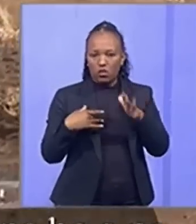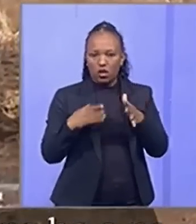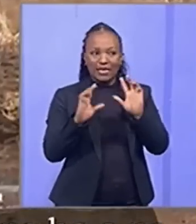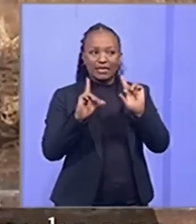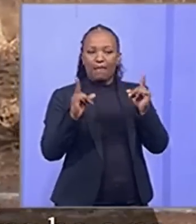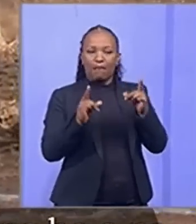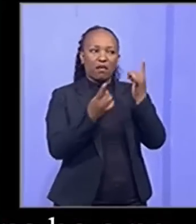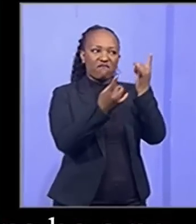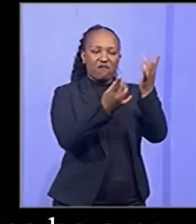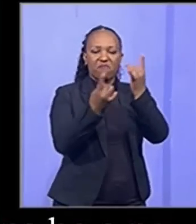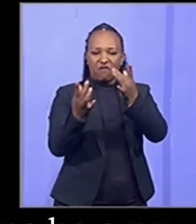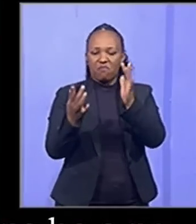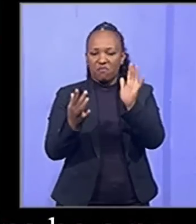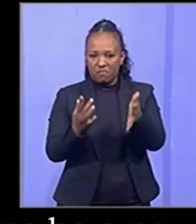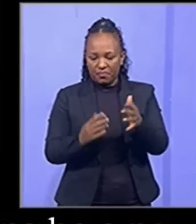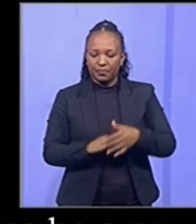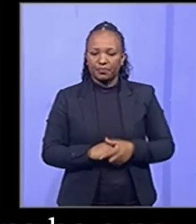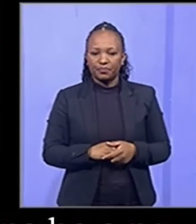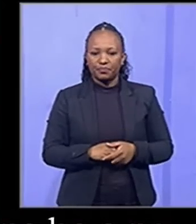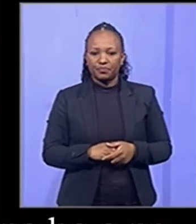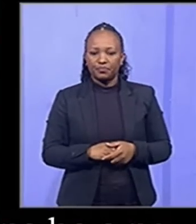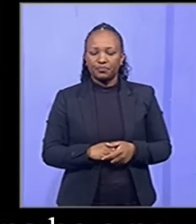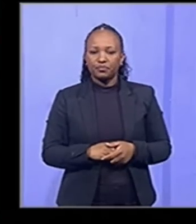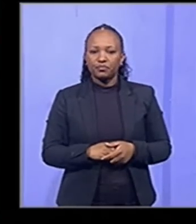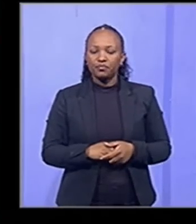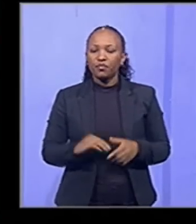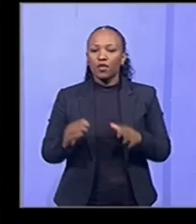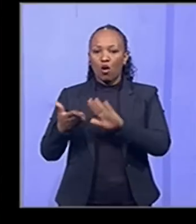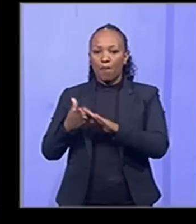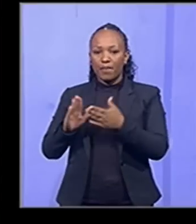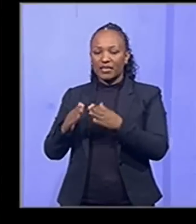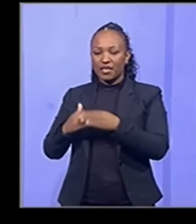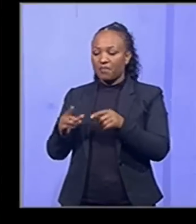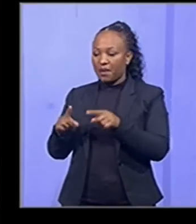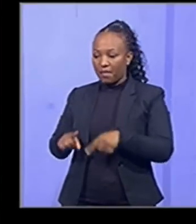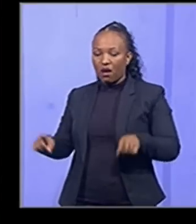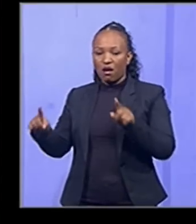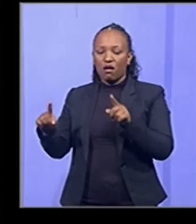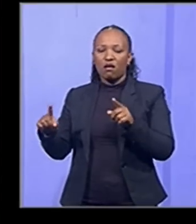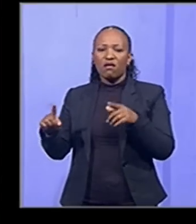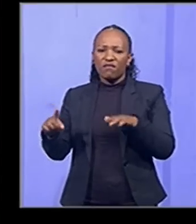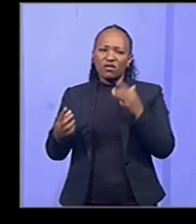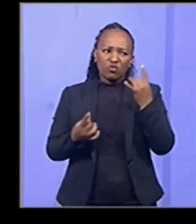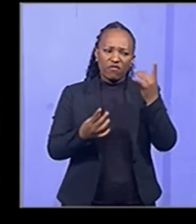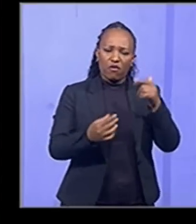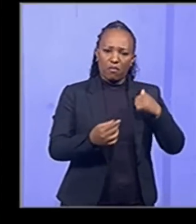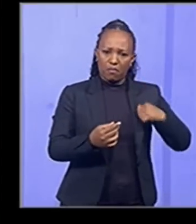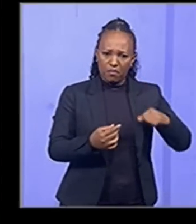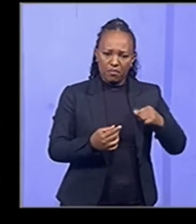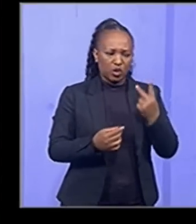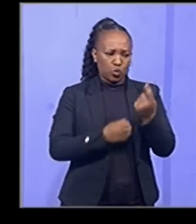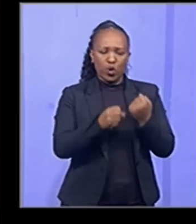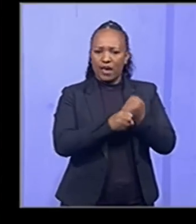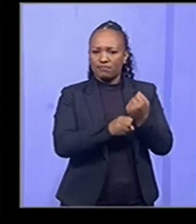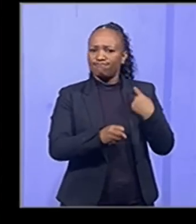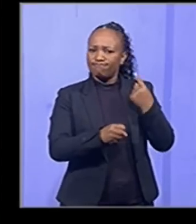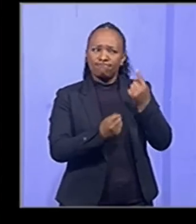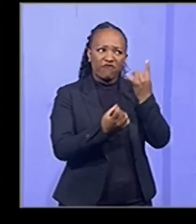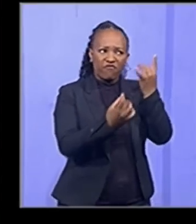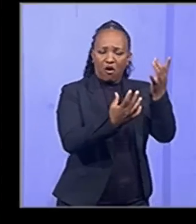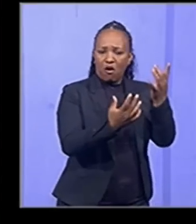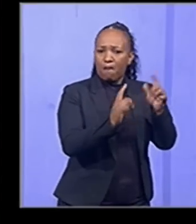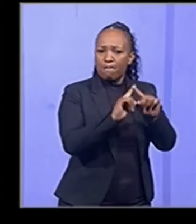a maleba. Go na le tlhagiso ya gore baagi ba ba amegileng e sale ba begela masepala sebaka sa dingwaga di le pedi tse di fetileng